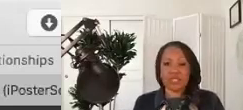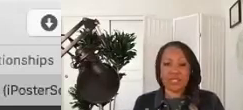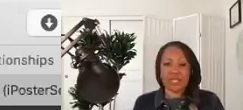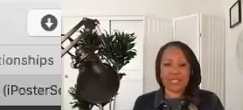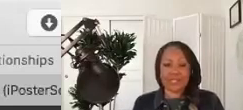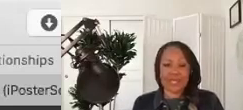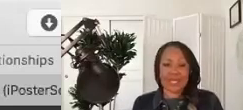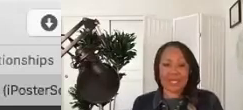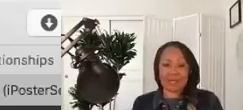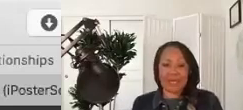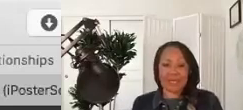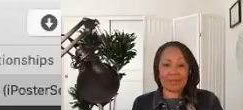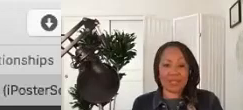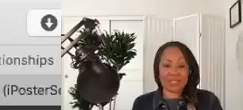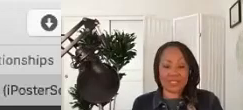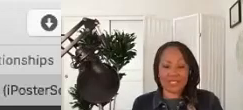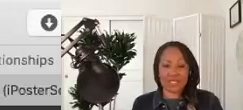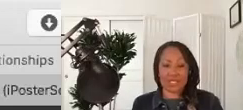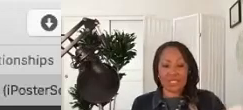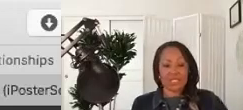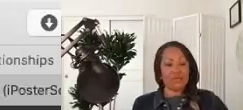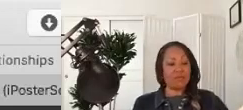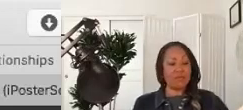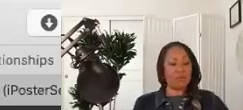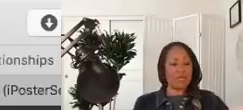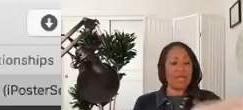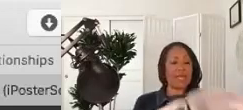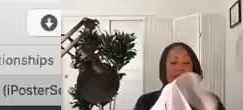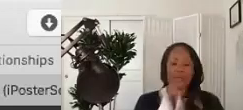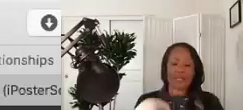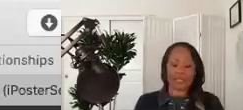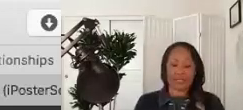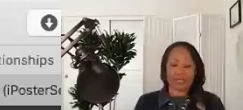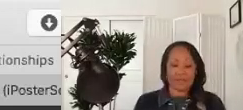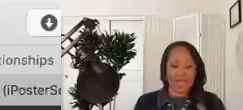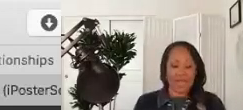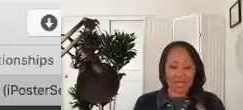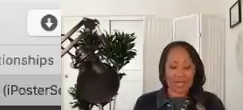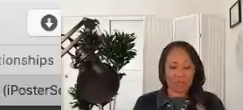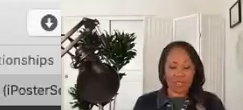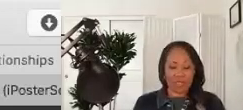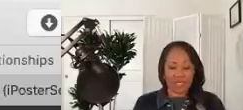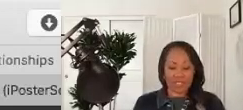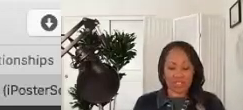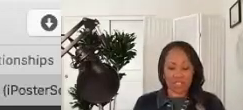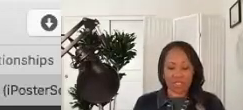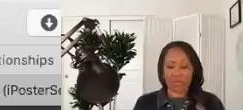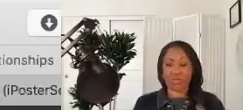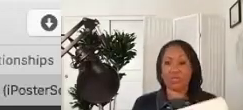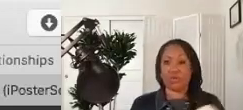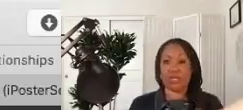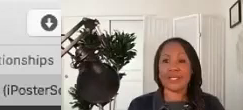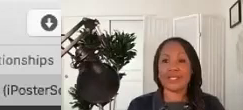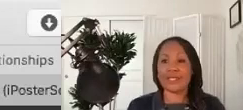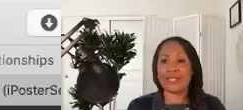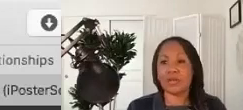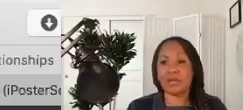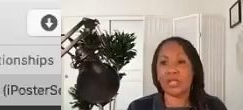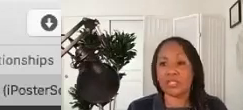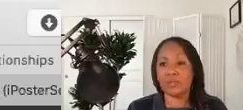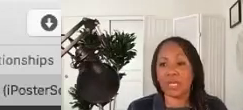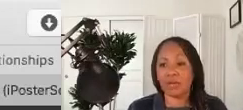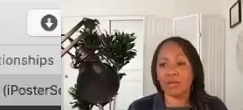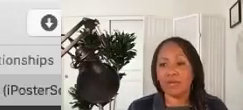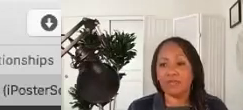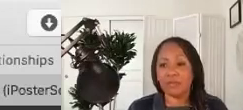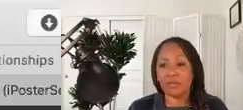interesting things that can make the presentation even more dynamic that I would like to share with you. And I did say earlier